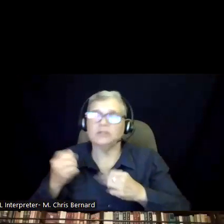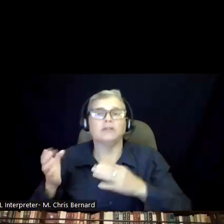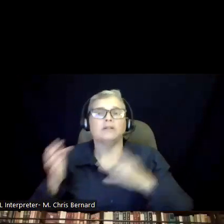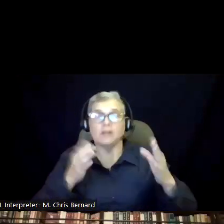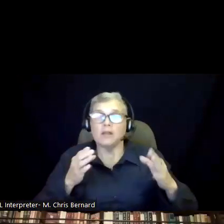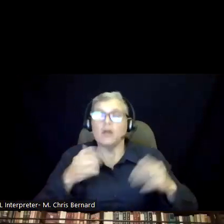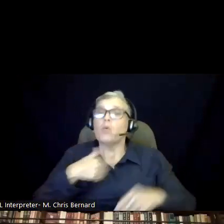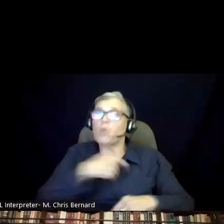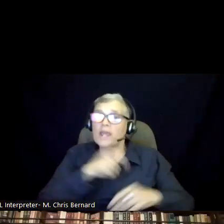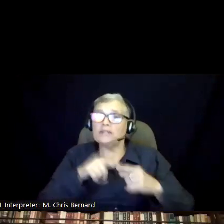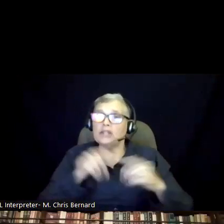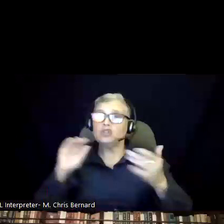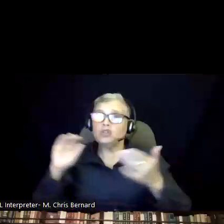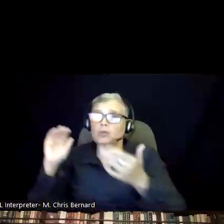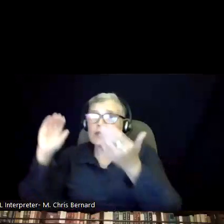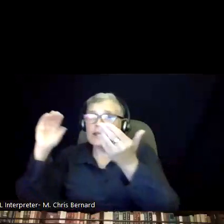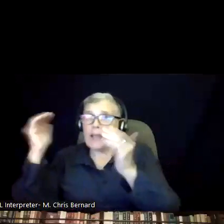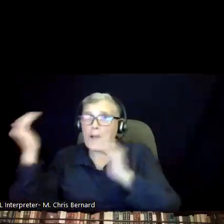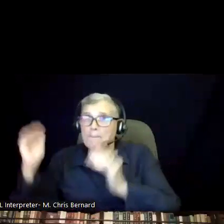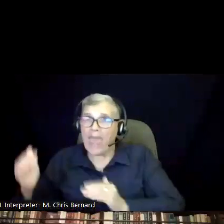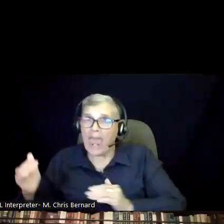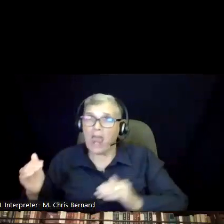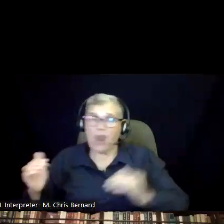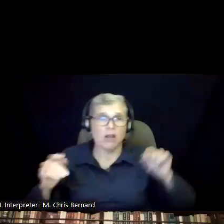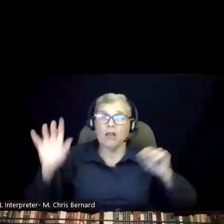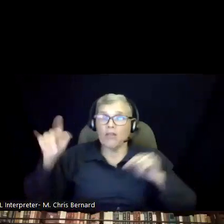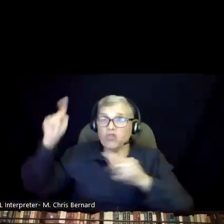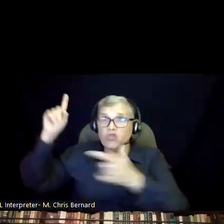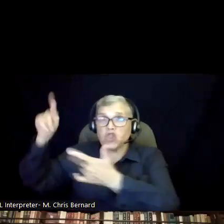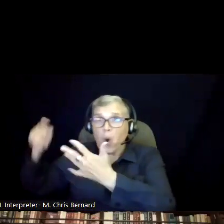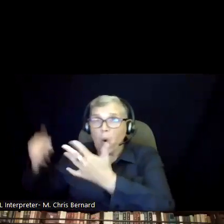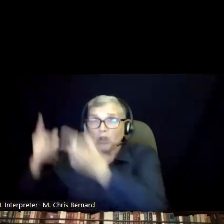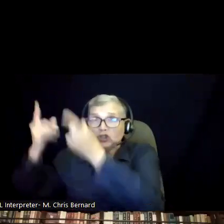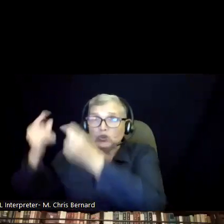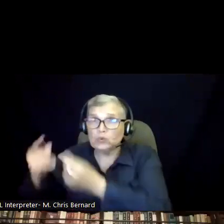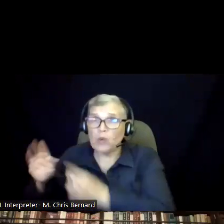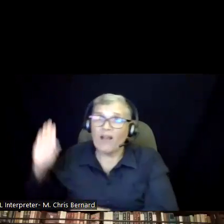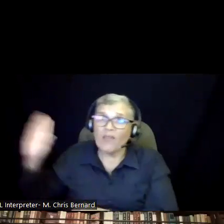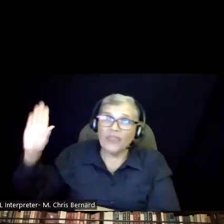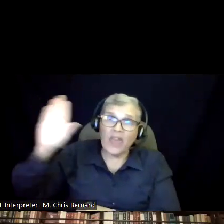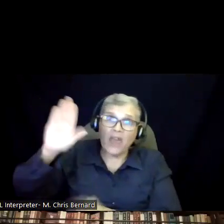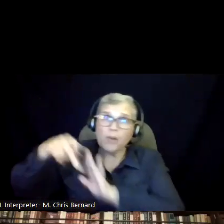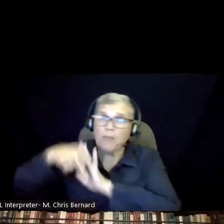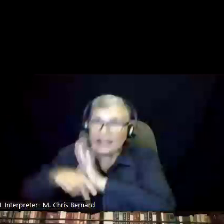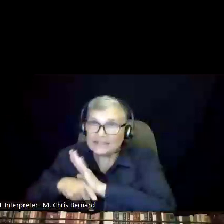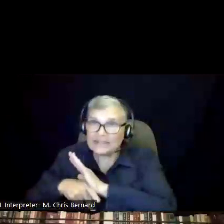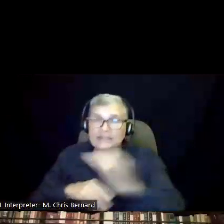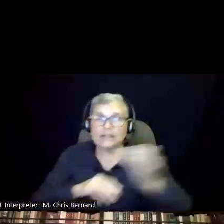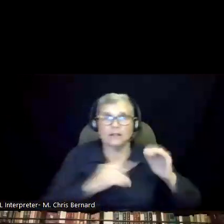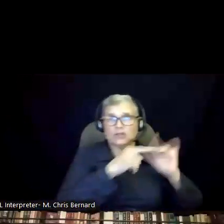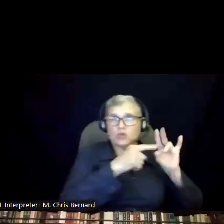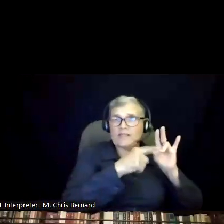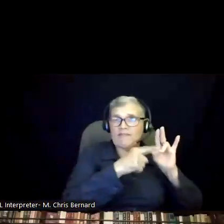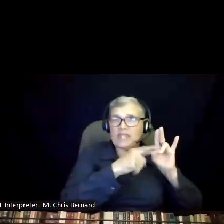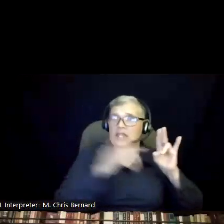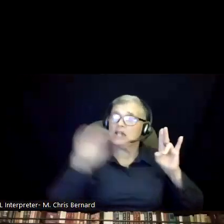ought to compare those things to the North American model, compare those policies to where we have come from, and help that